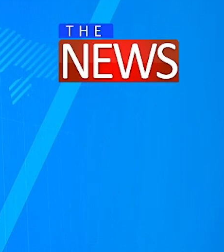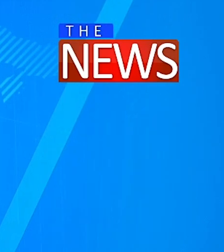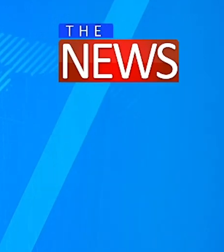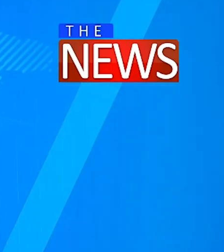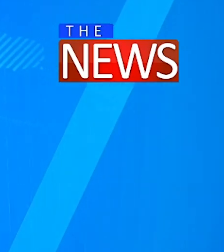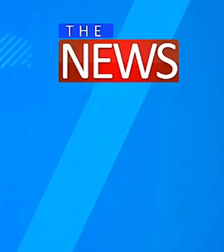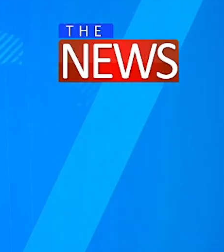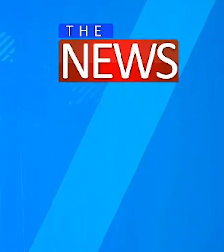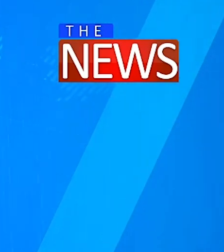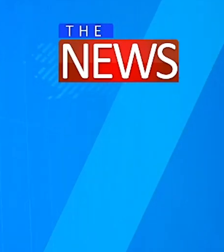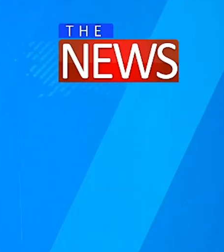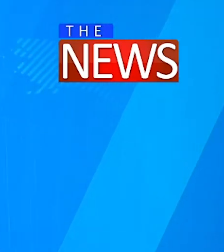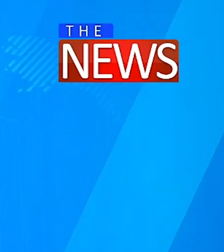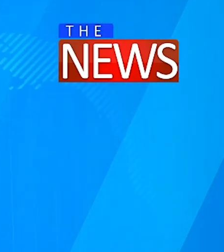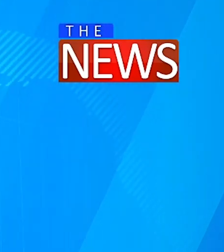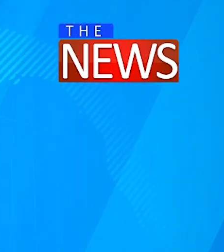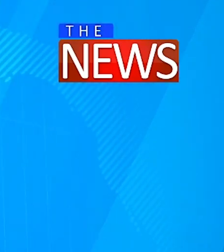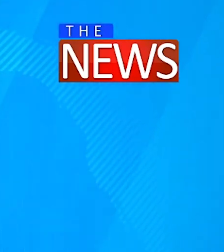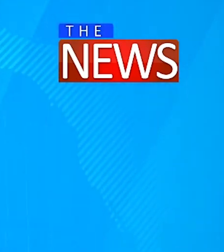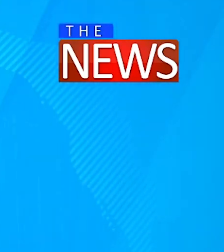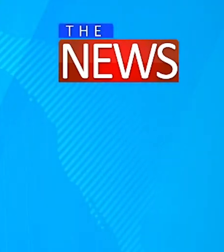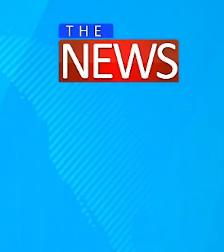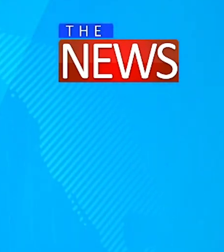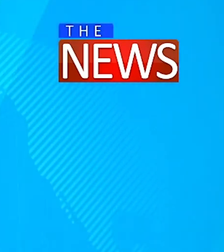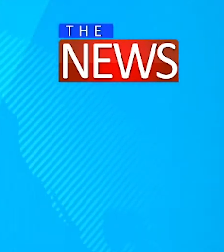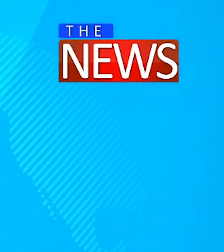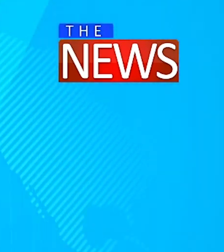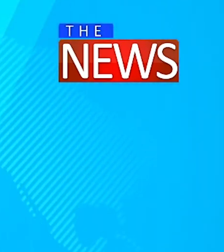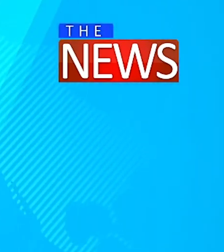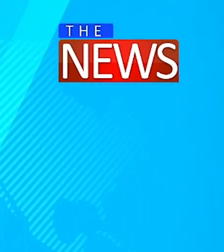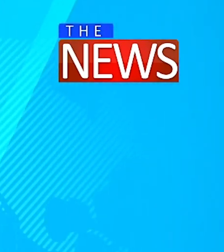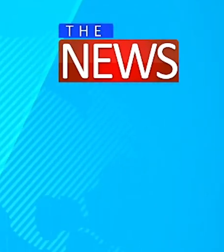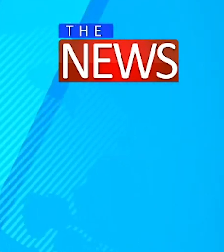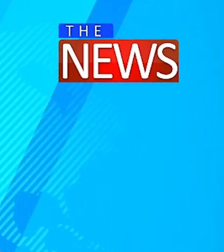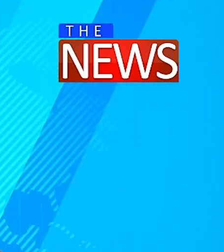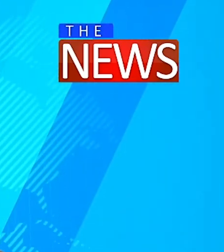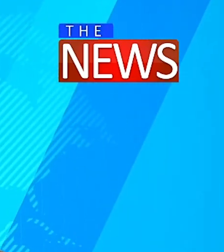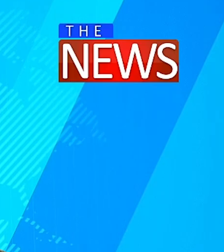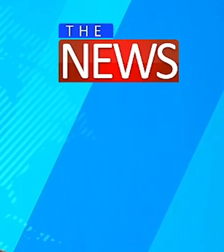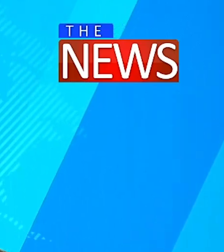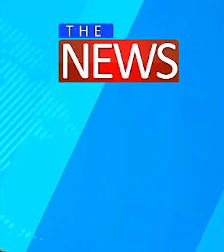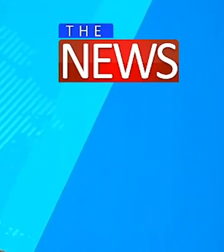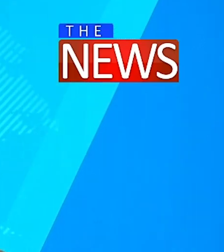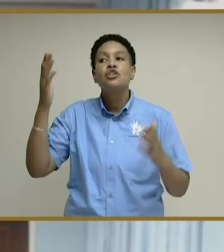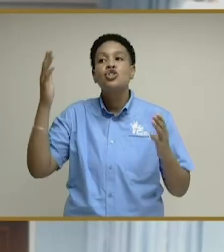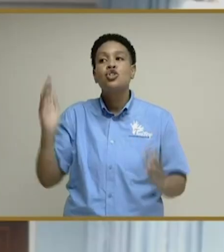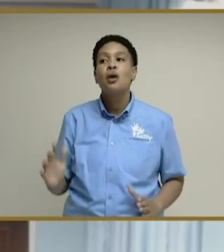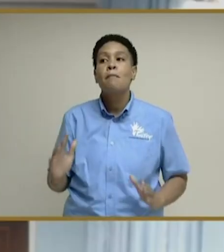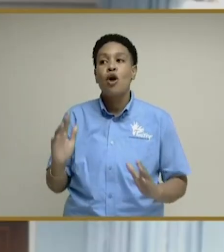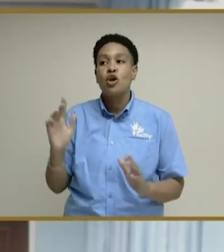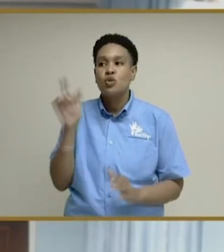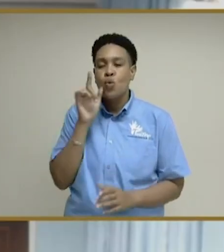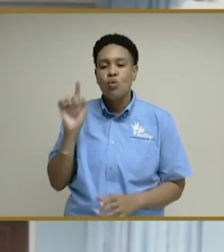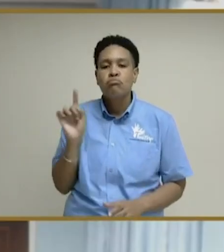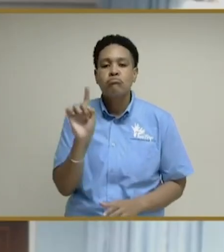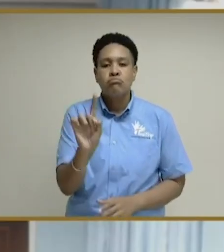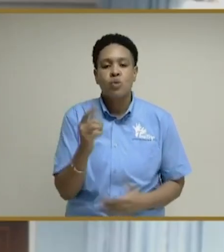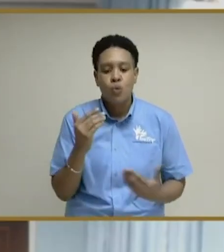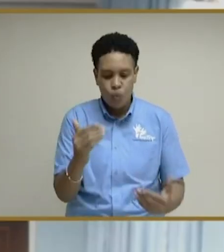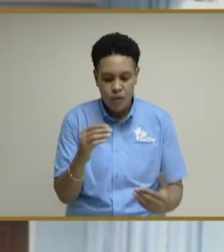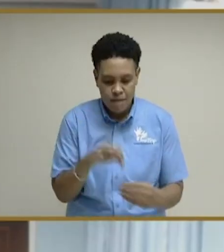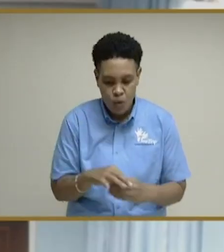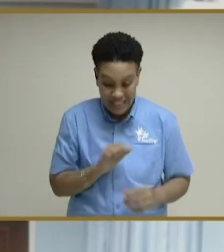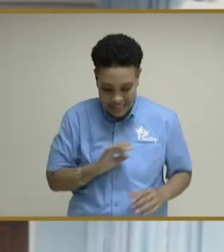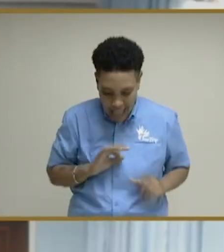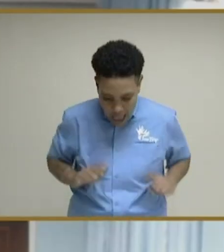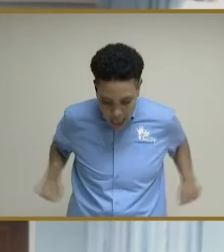-Brown, addressed the health and safety concerns as the country prepares to go to the polls. Our approach and the posture that